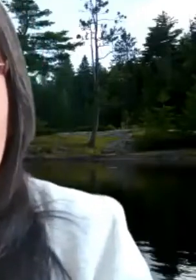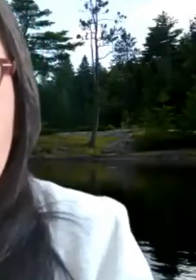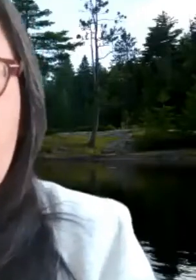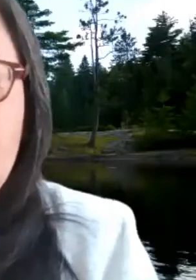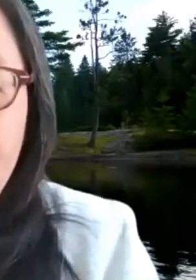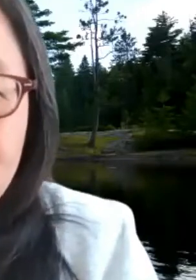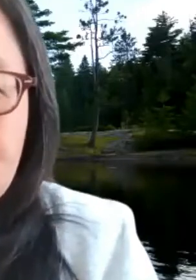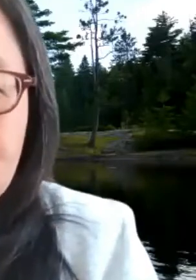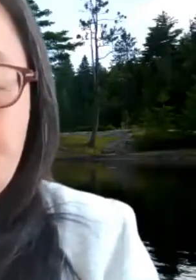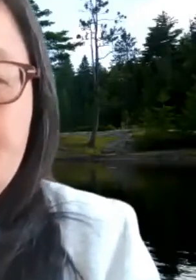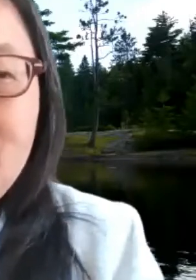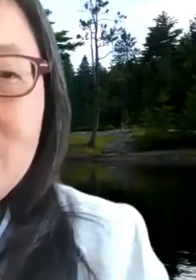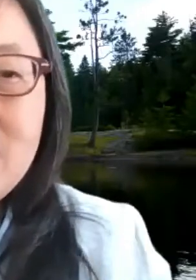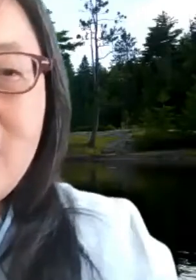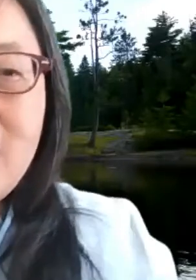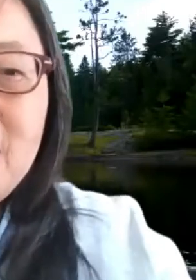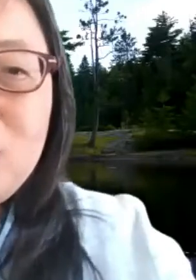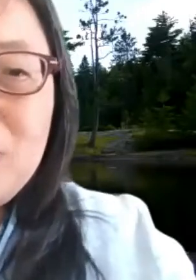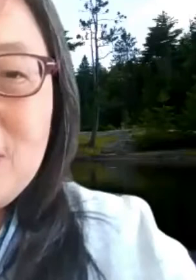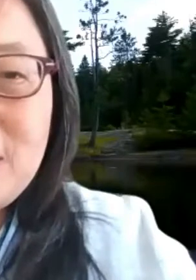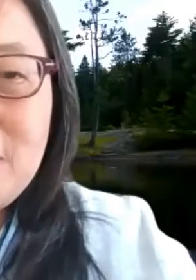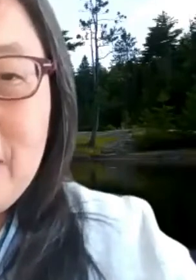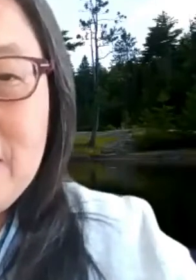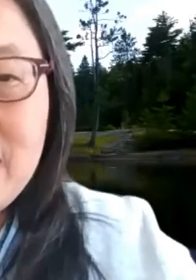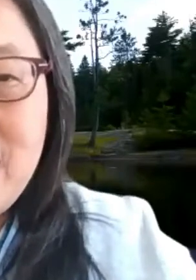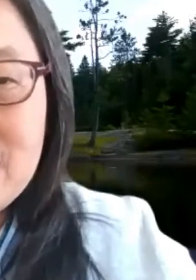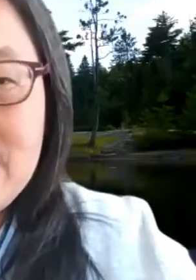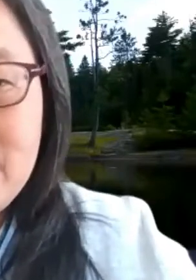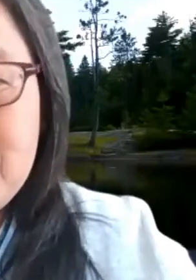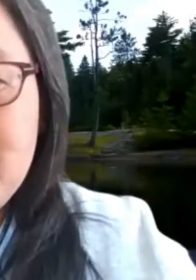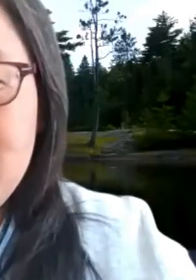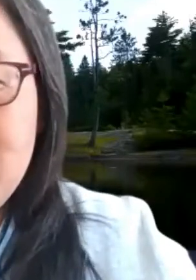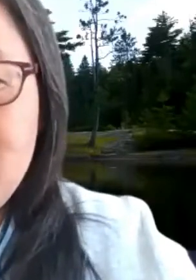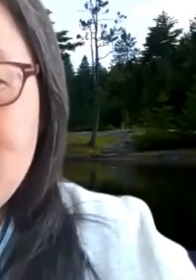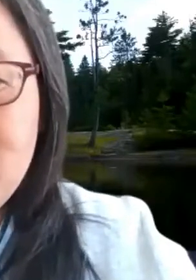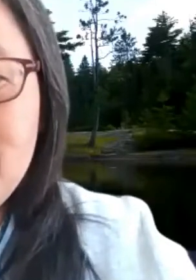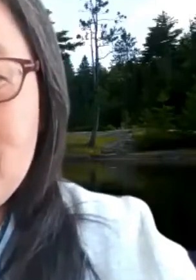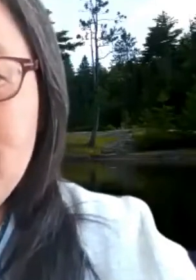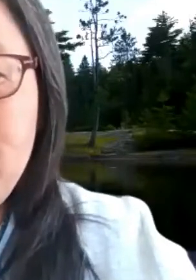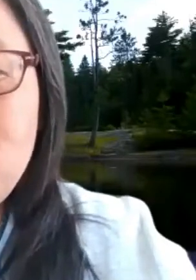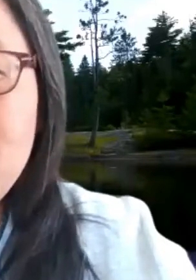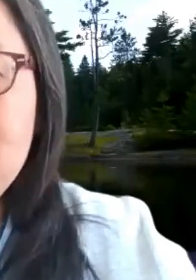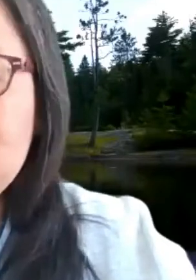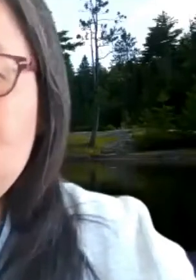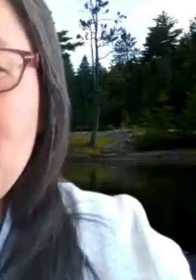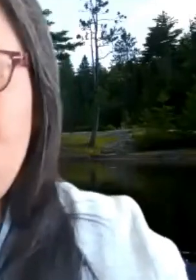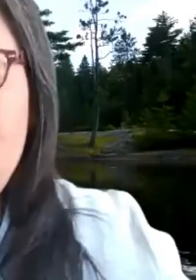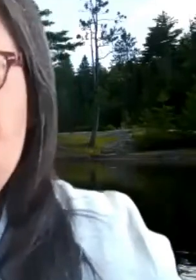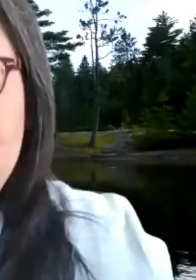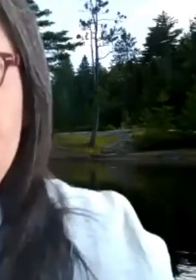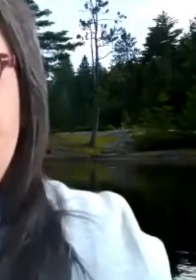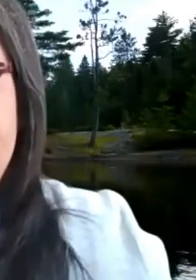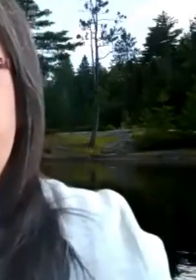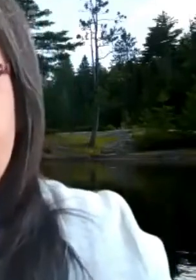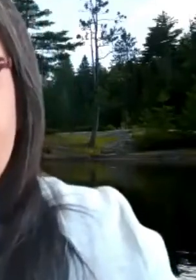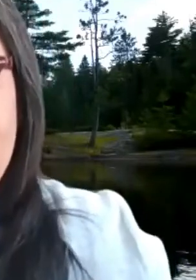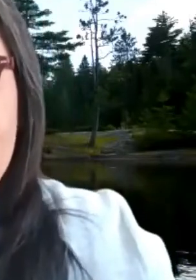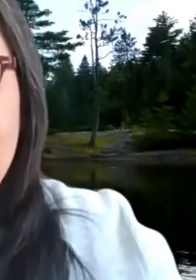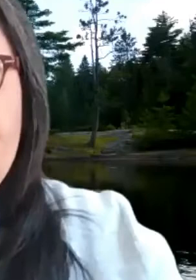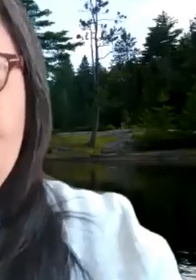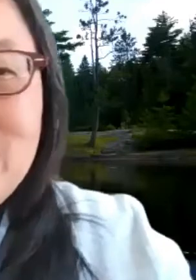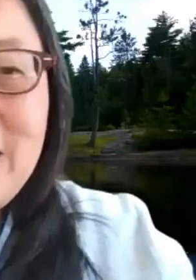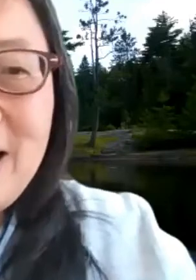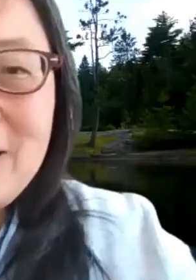inevitably become causal. So I'm going to introduce some basic concepts in the causal inference framework so that we all share the